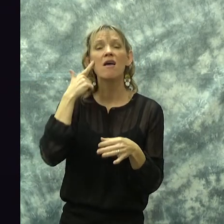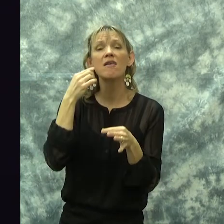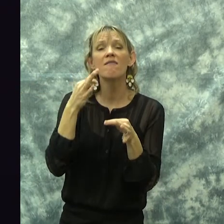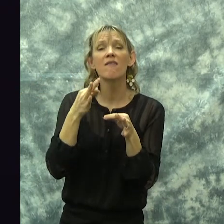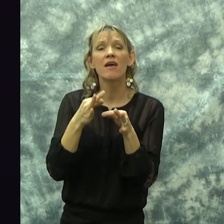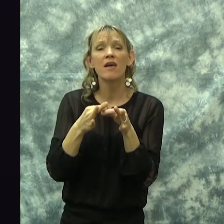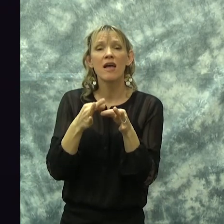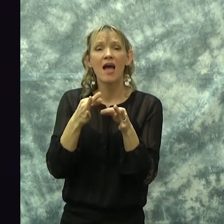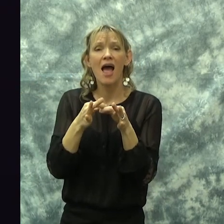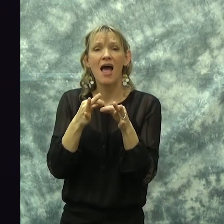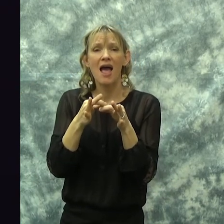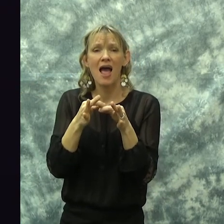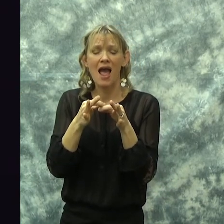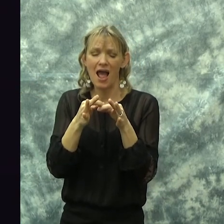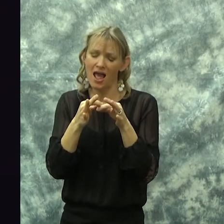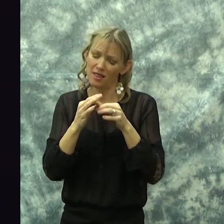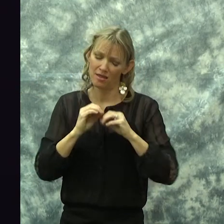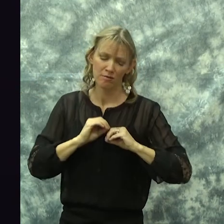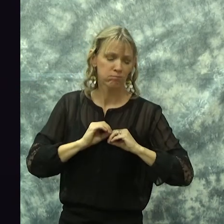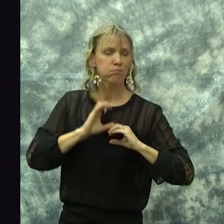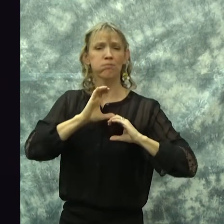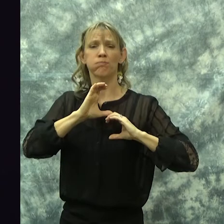Increase my